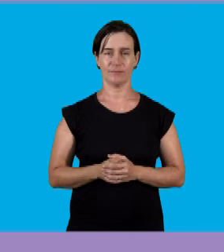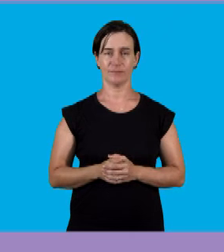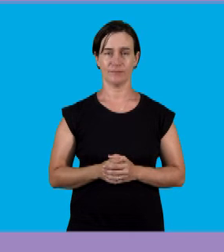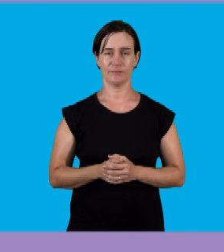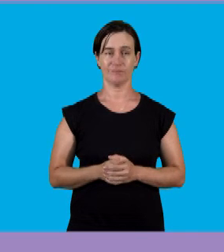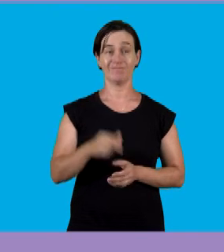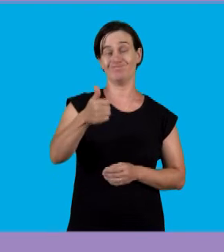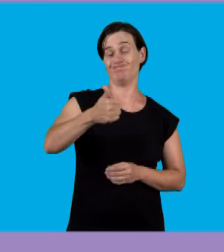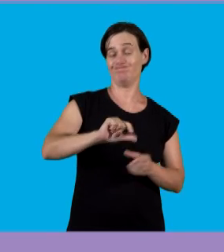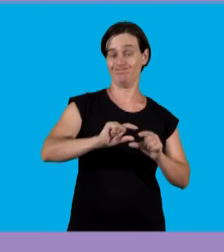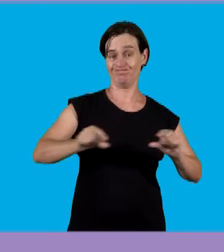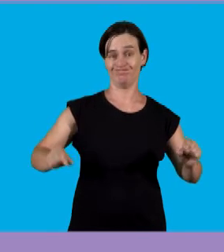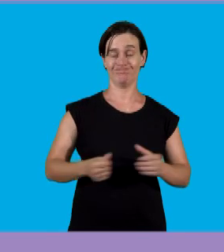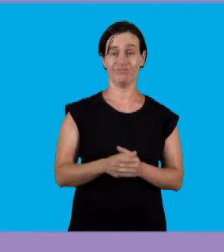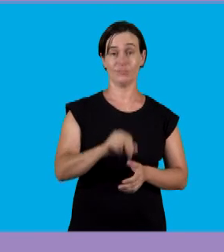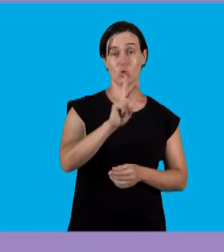exponent 5.